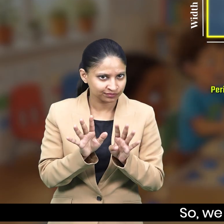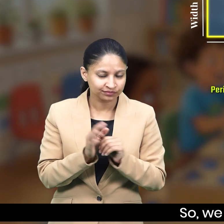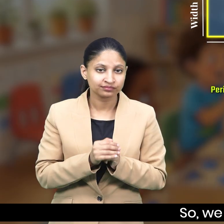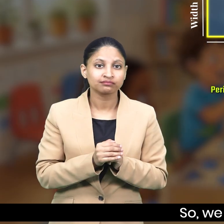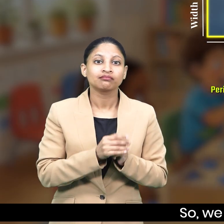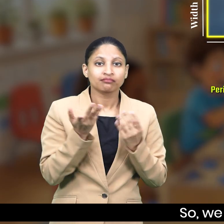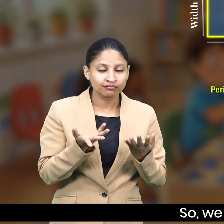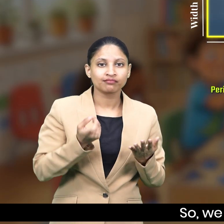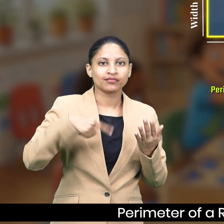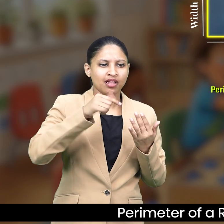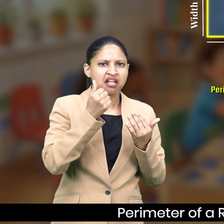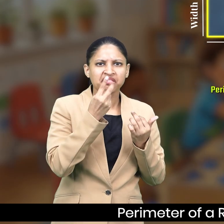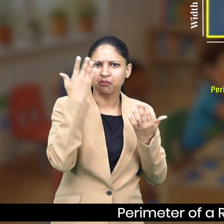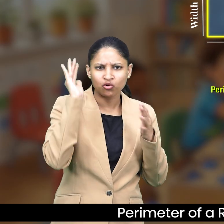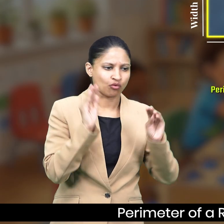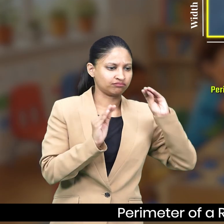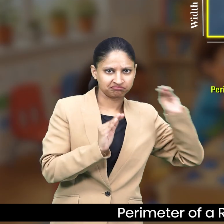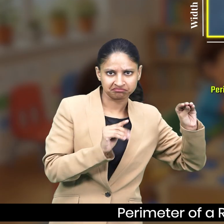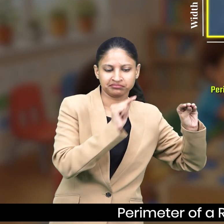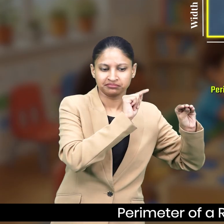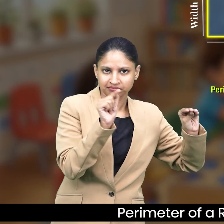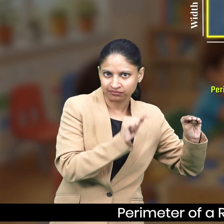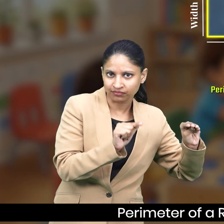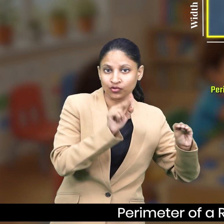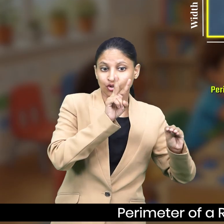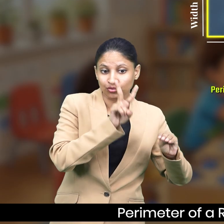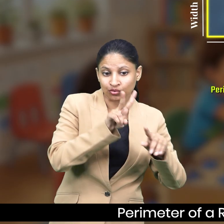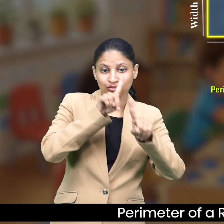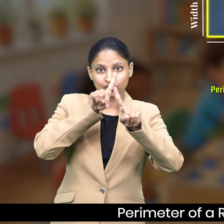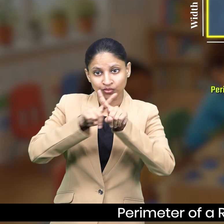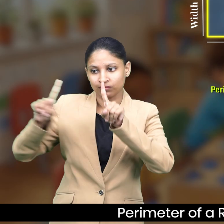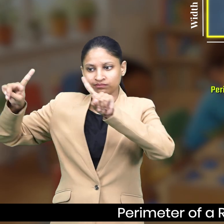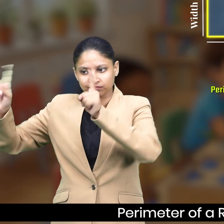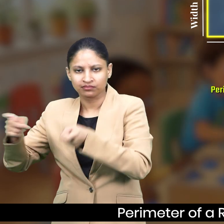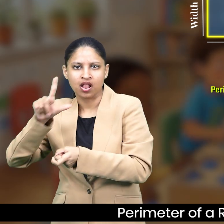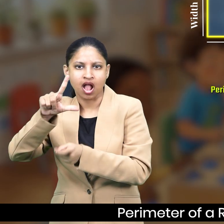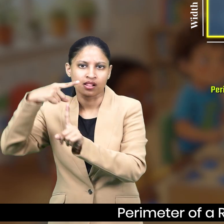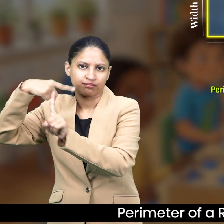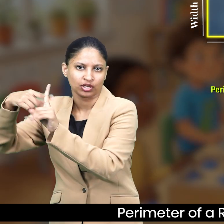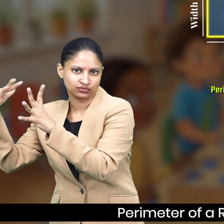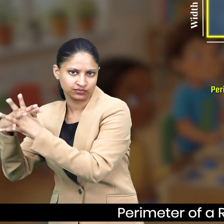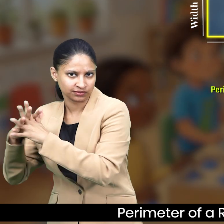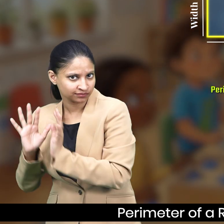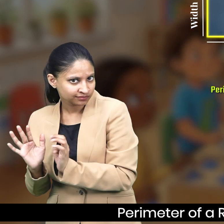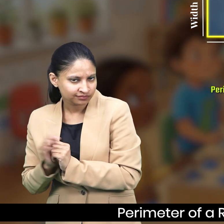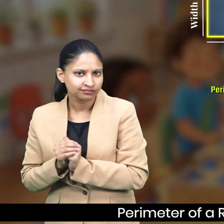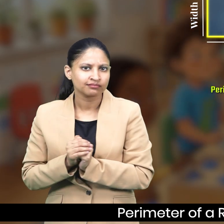by 2. Perimeter of rectangle is equal to 2 into length plus